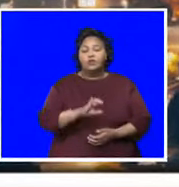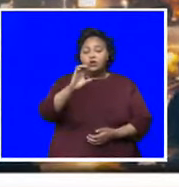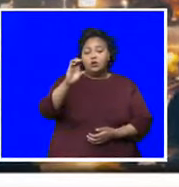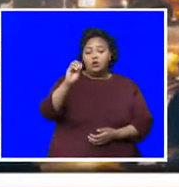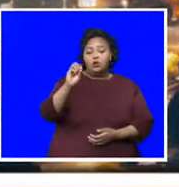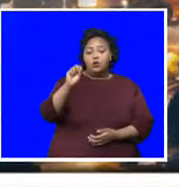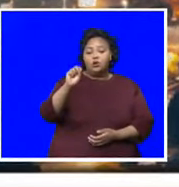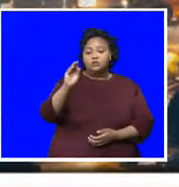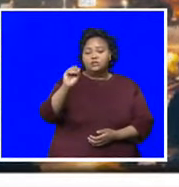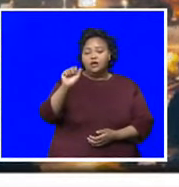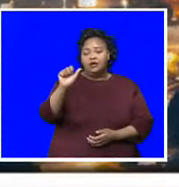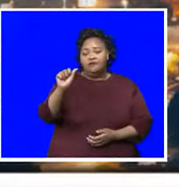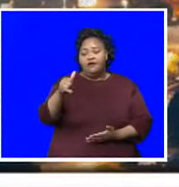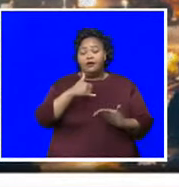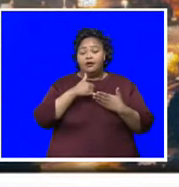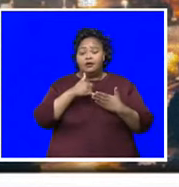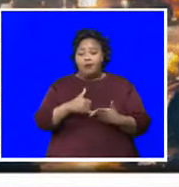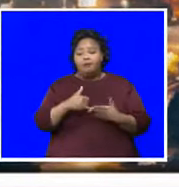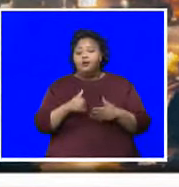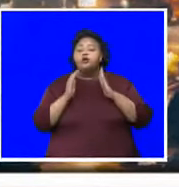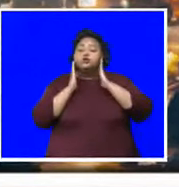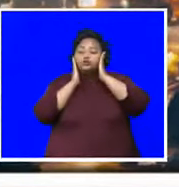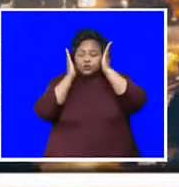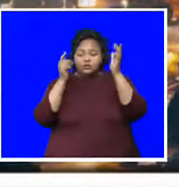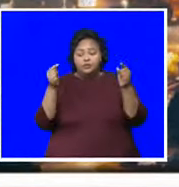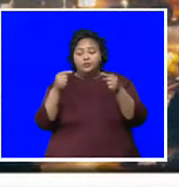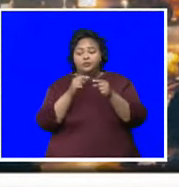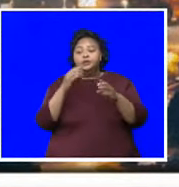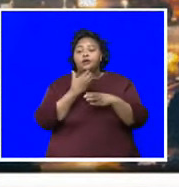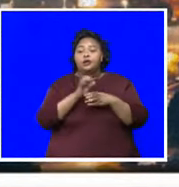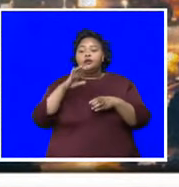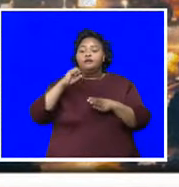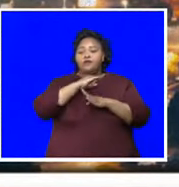Slango Samnikati, collected maximum points today when they beat